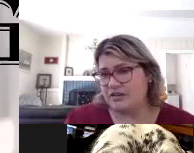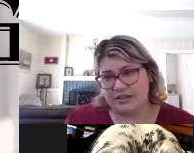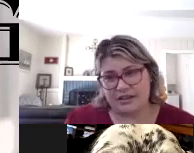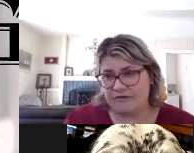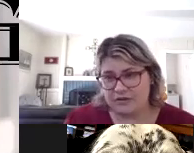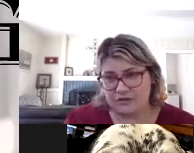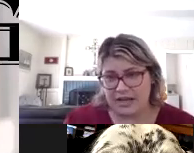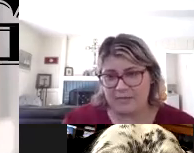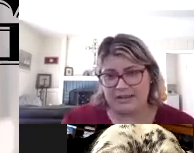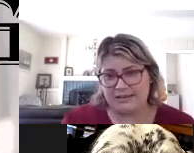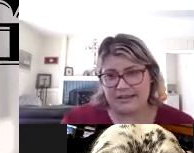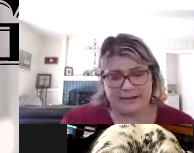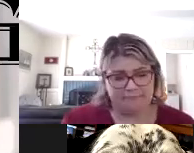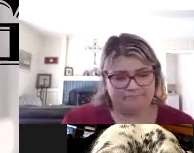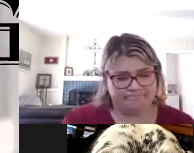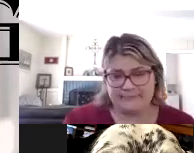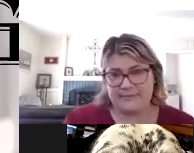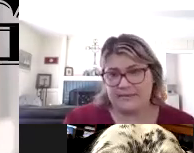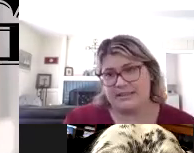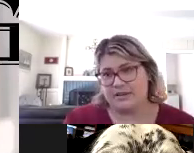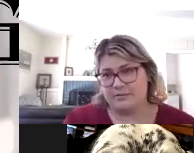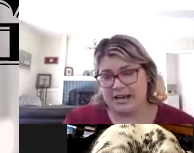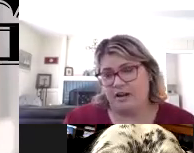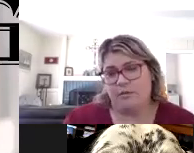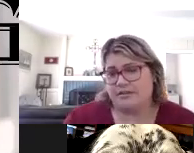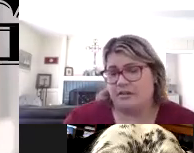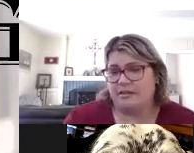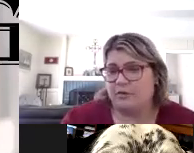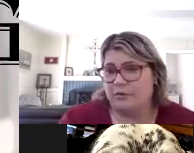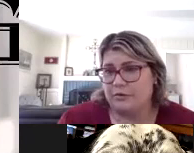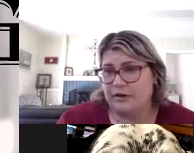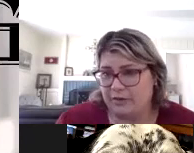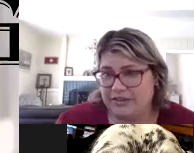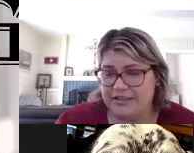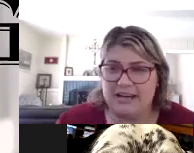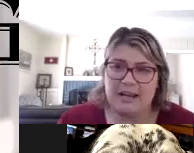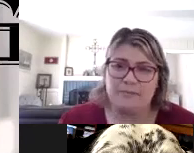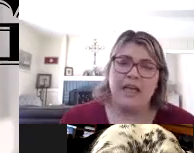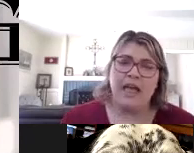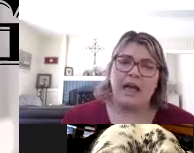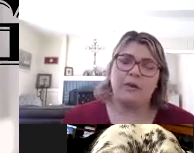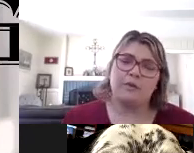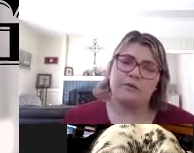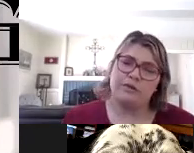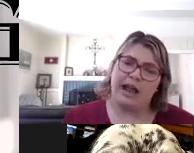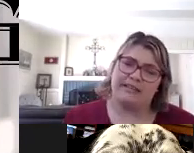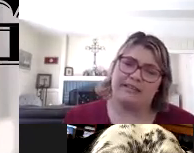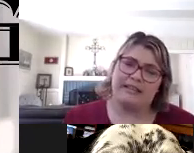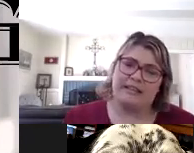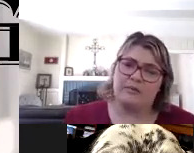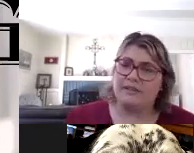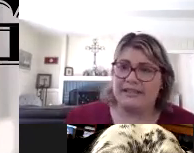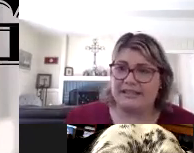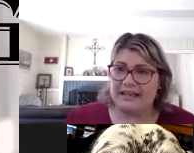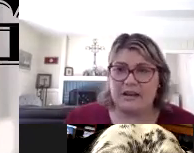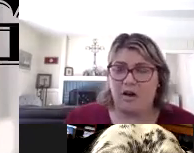there's actually, the official name is different, but I always call it the Motor Voter Act, which is a nickname. And what the Motor Voter Act